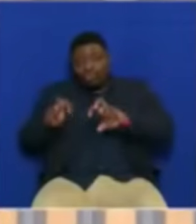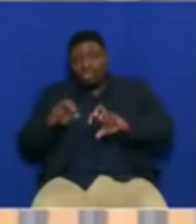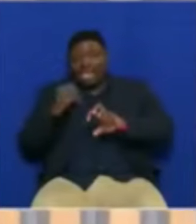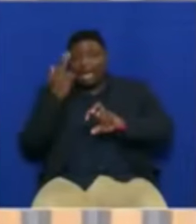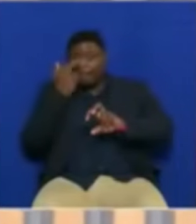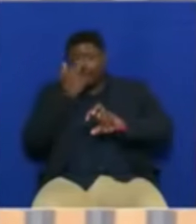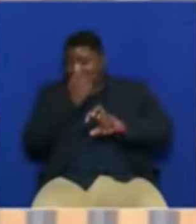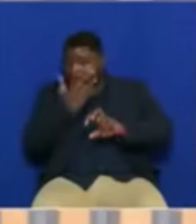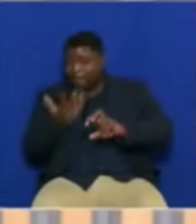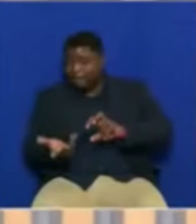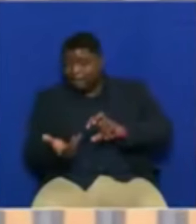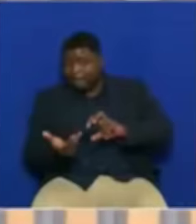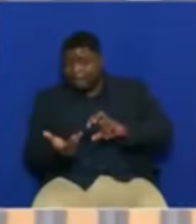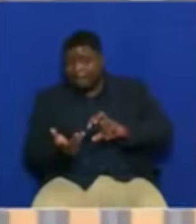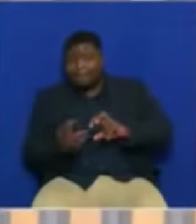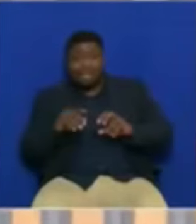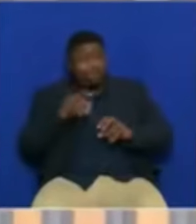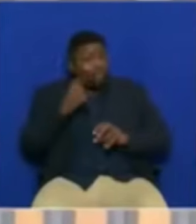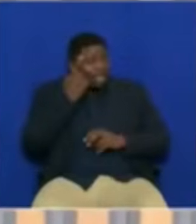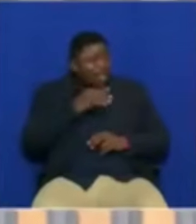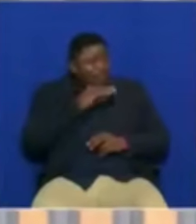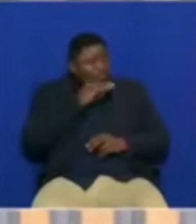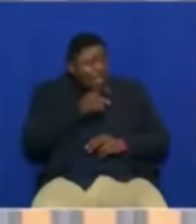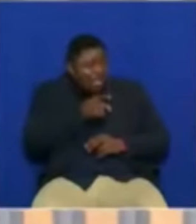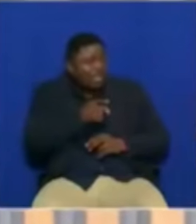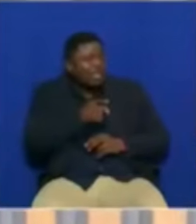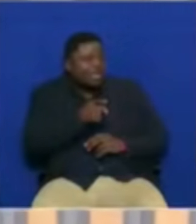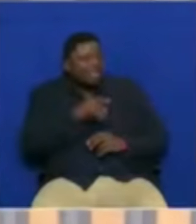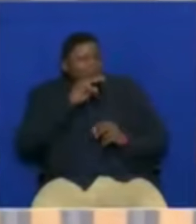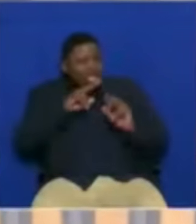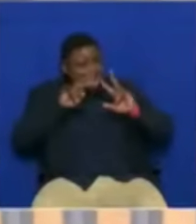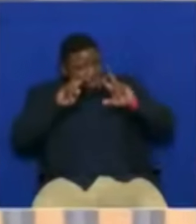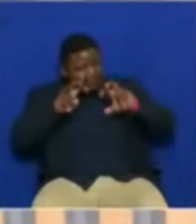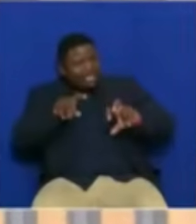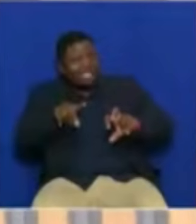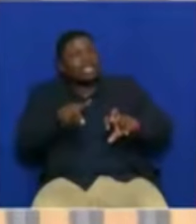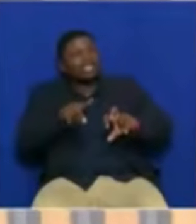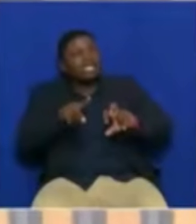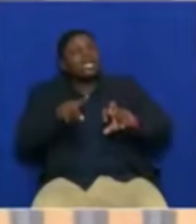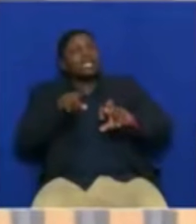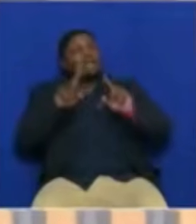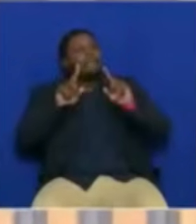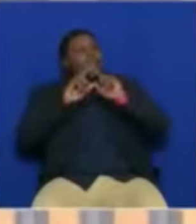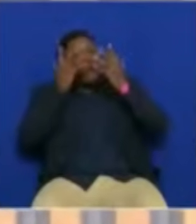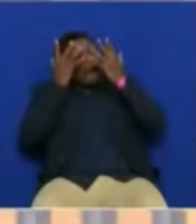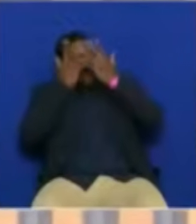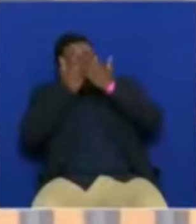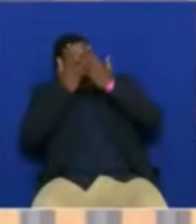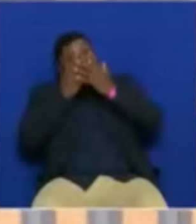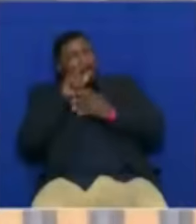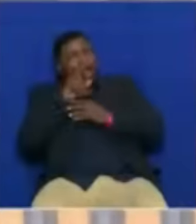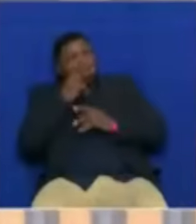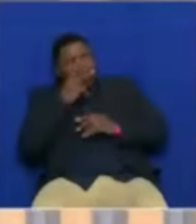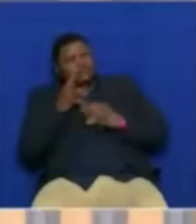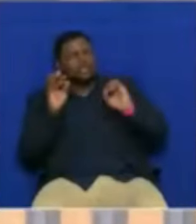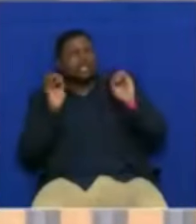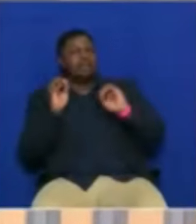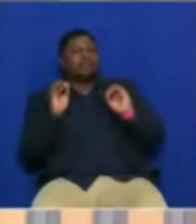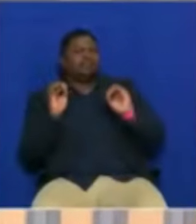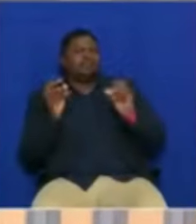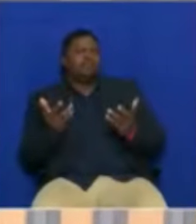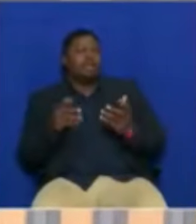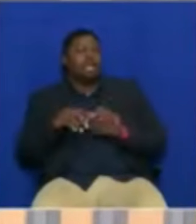I understand. You are investigating in the dark because for you to even begin, you begin because there's that trigger